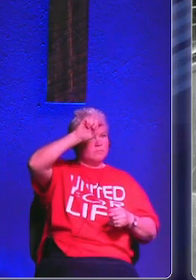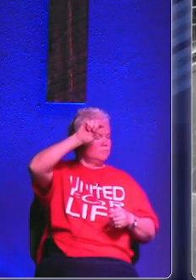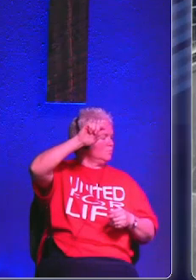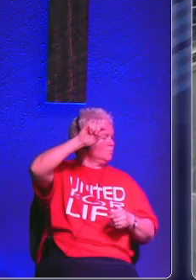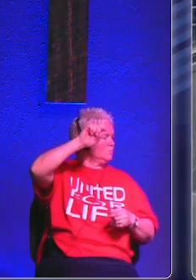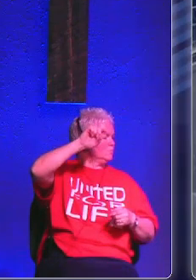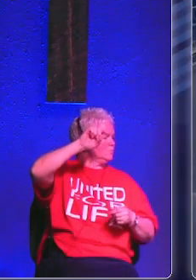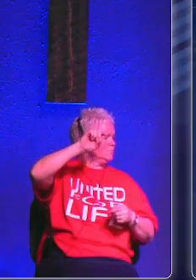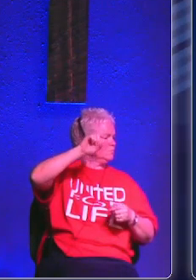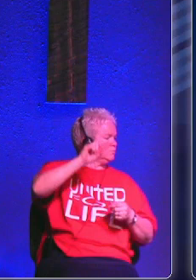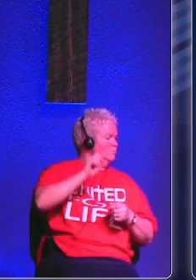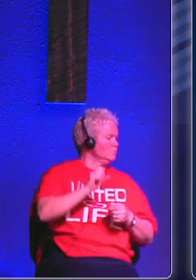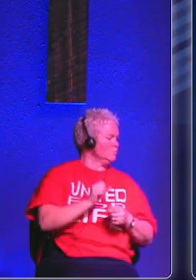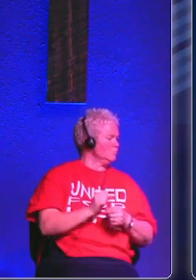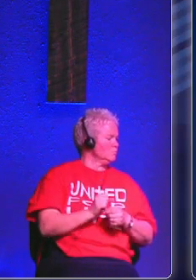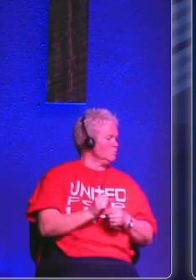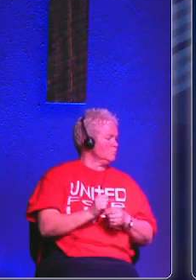Remember